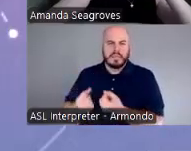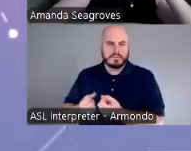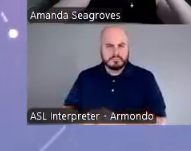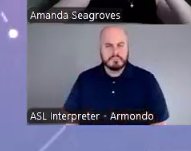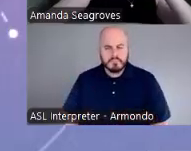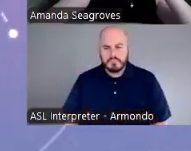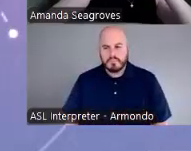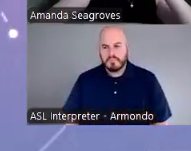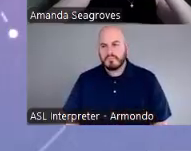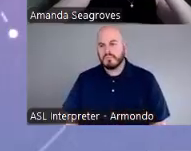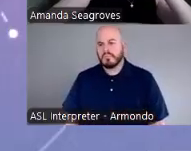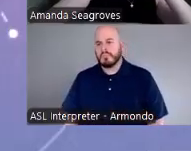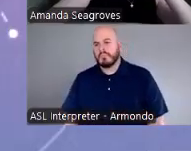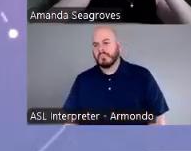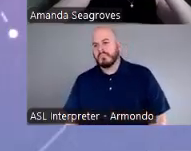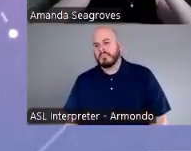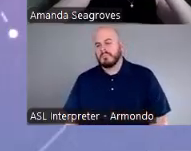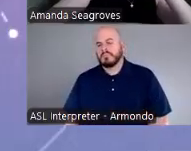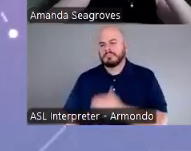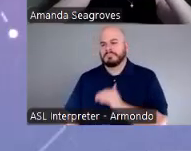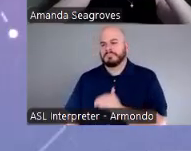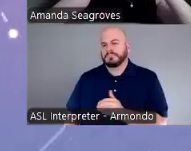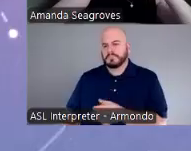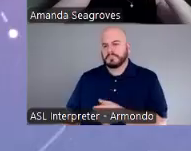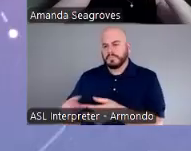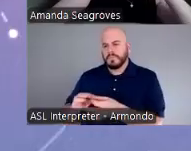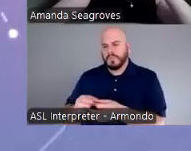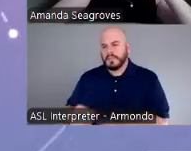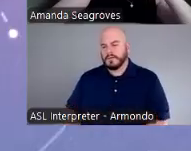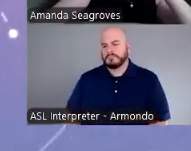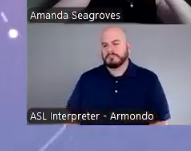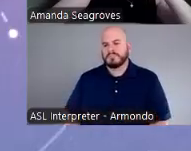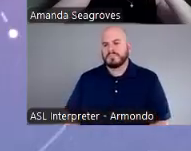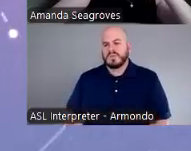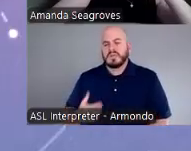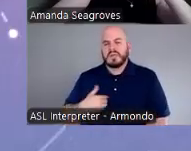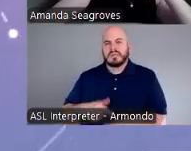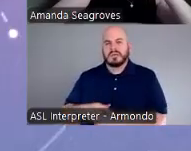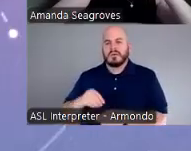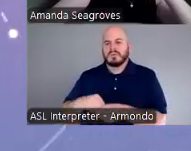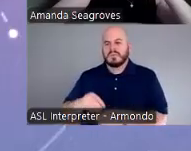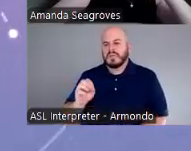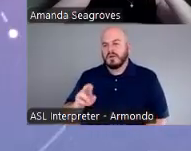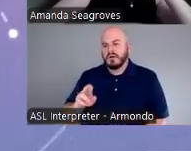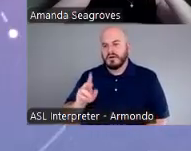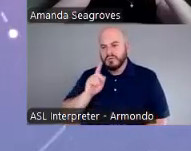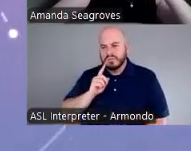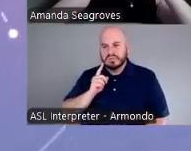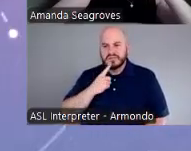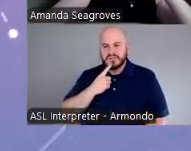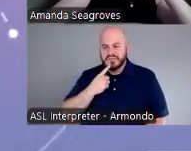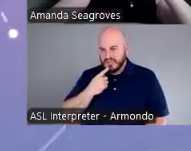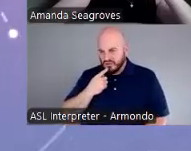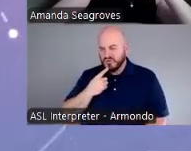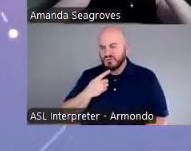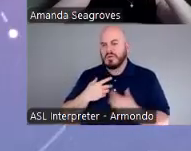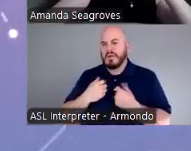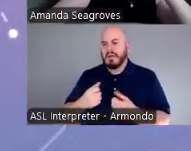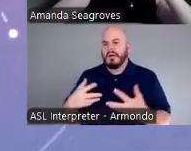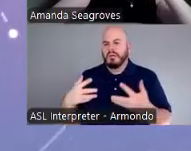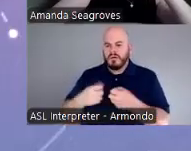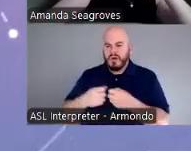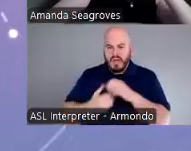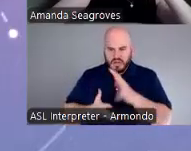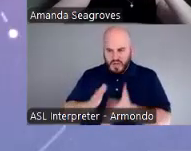Another thing, the last few times I was in the ER for severe health crashes, the hospitals were owned by megacorps, and the nurses often didn't